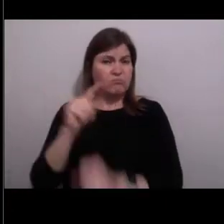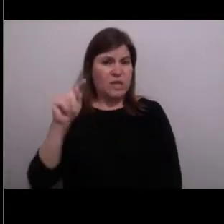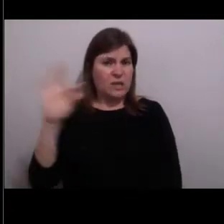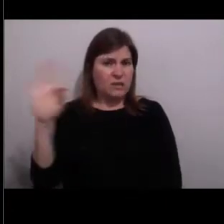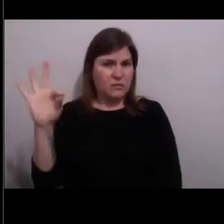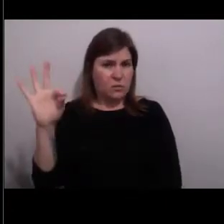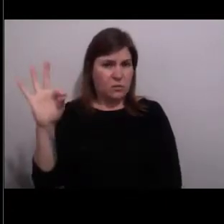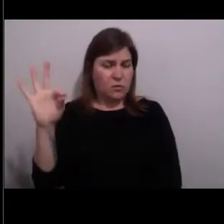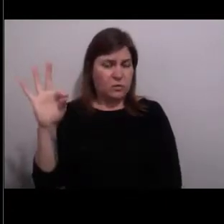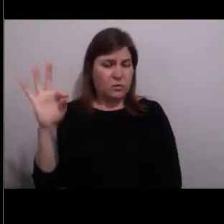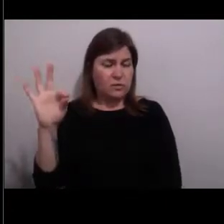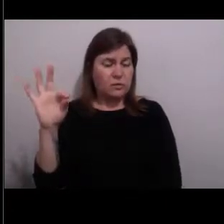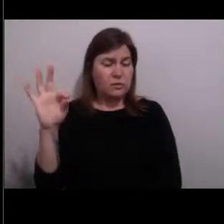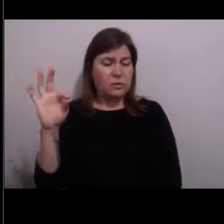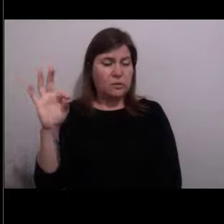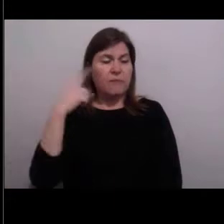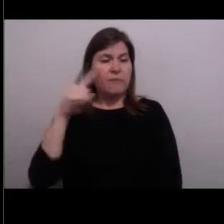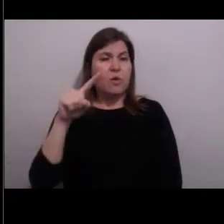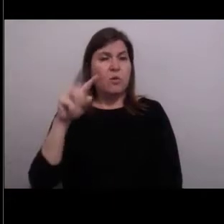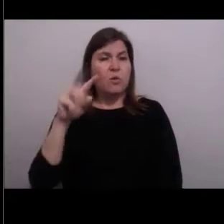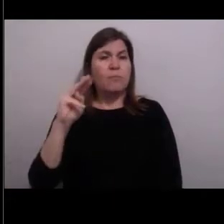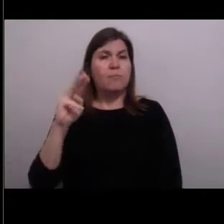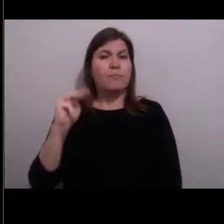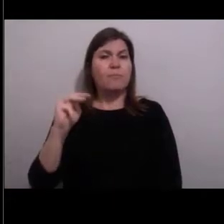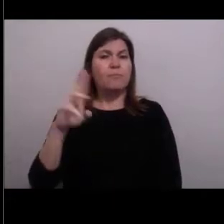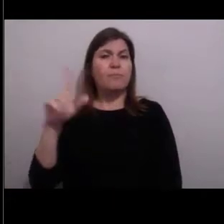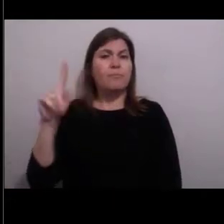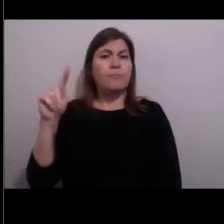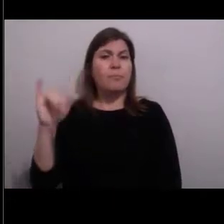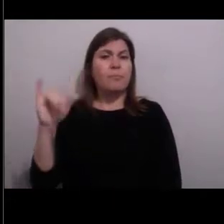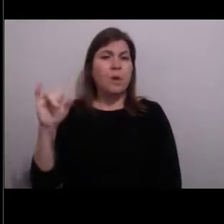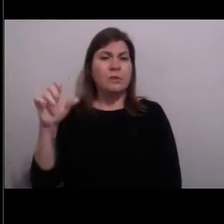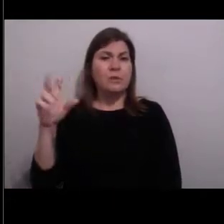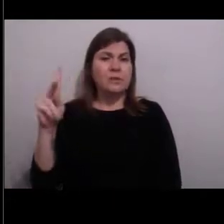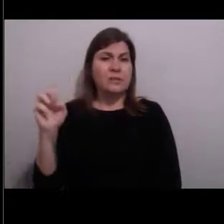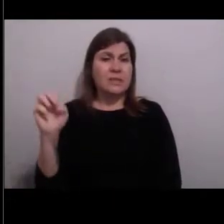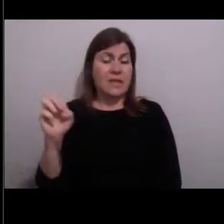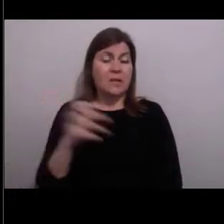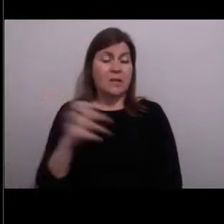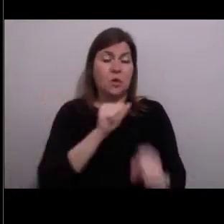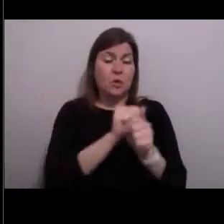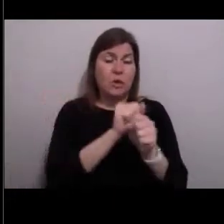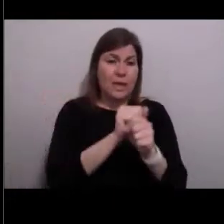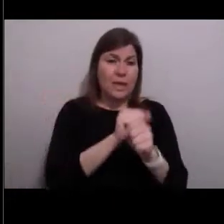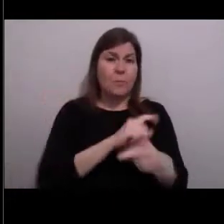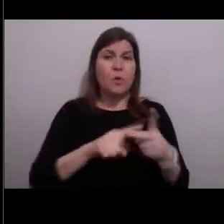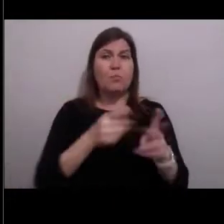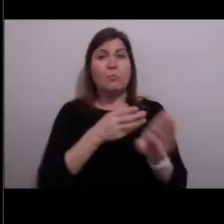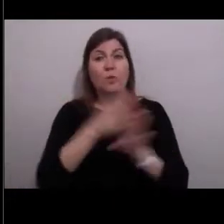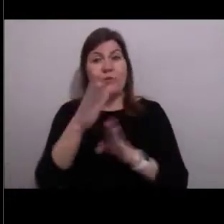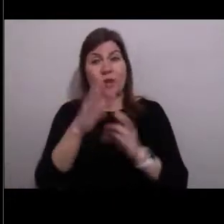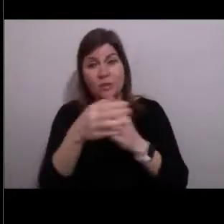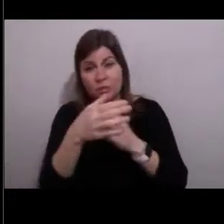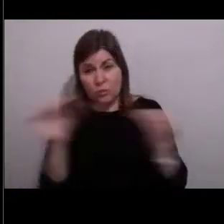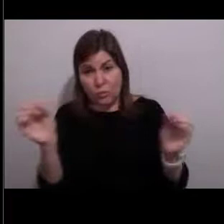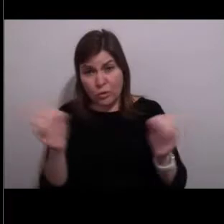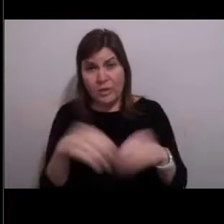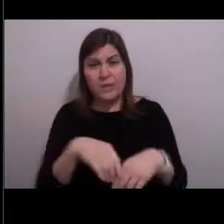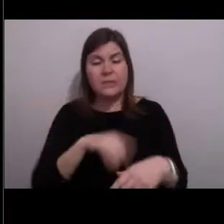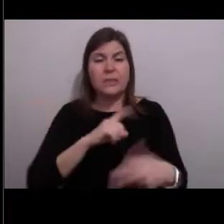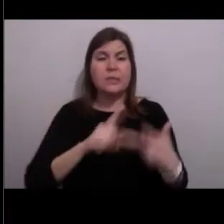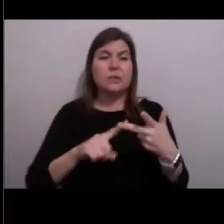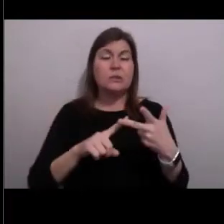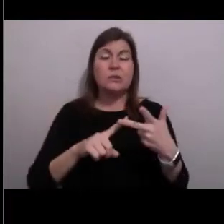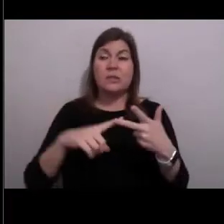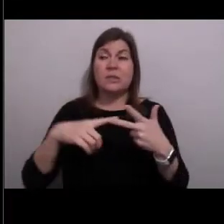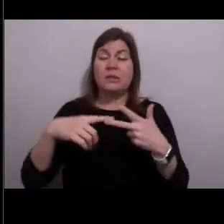task force. We have huge support from labor, from professional organizations, from key influencers